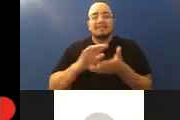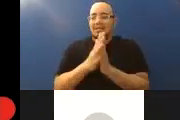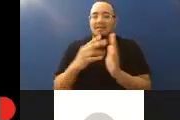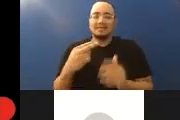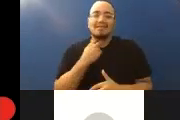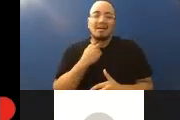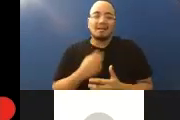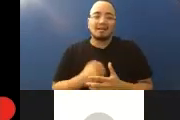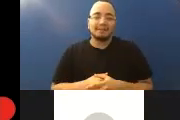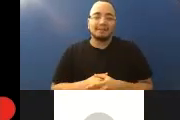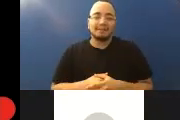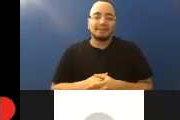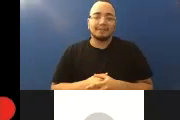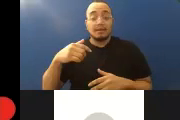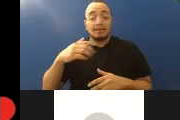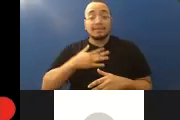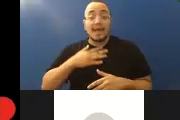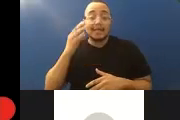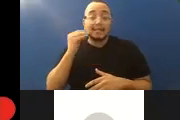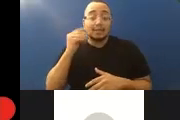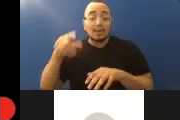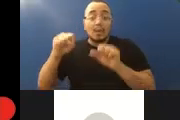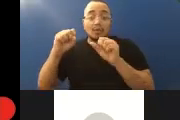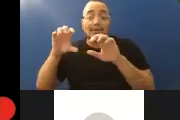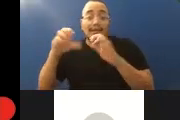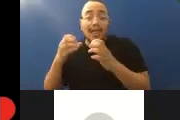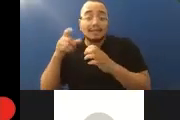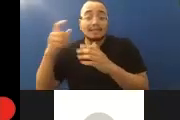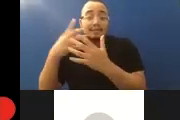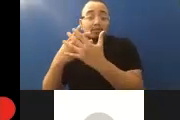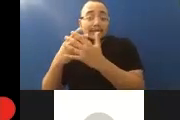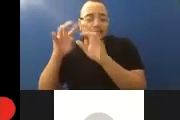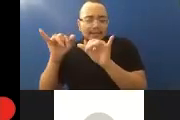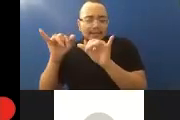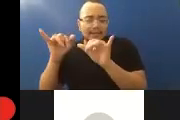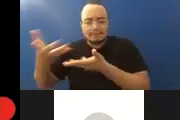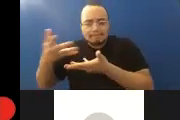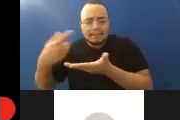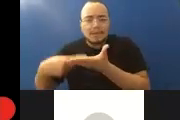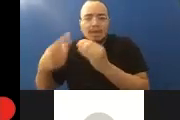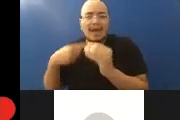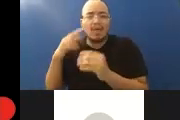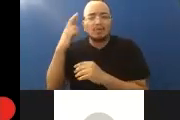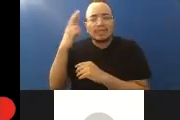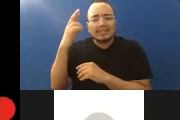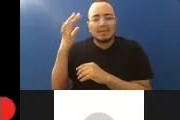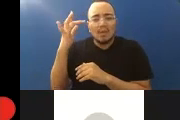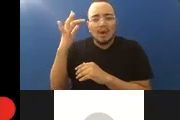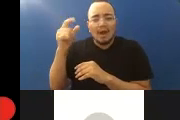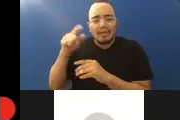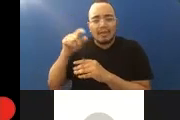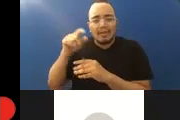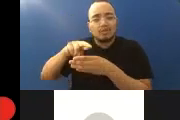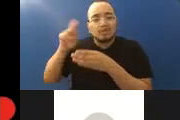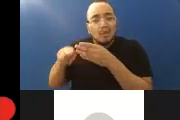inside of the prisons, and I get to the root causes of why they're actually in prison, a lot of times it's because